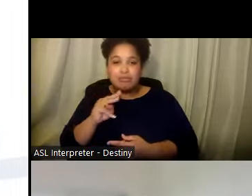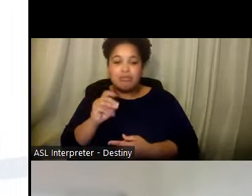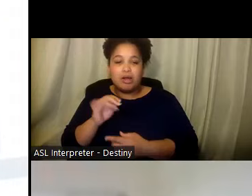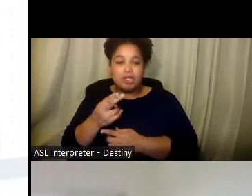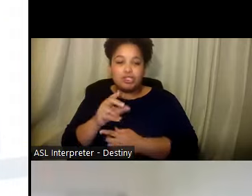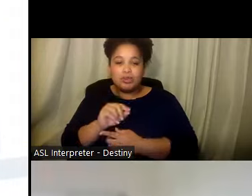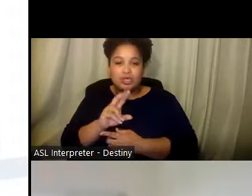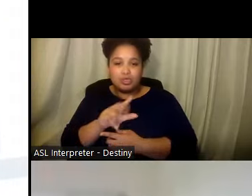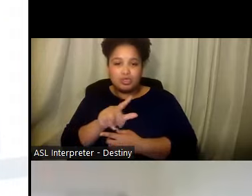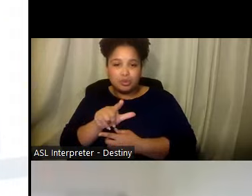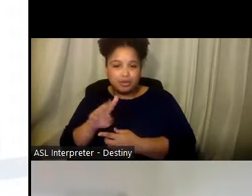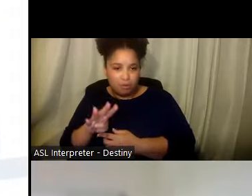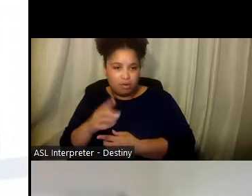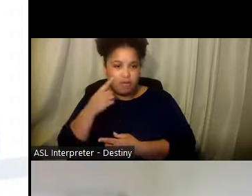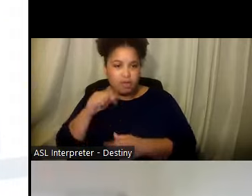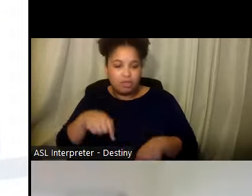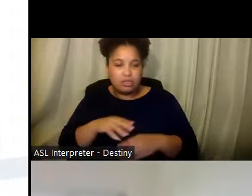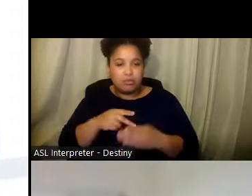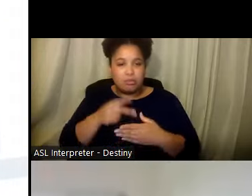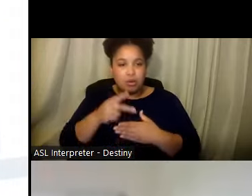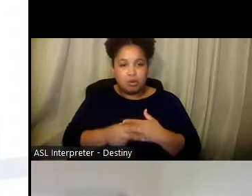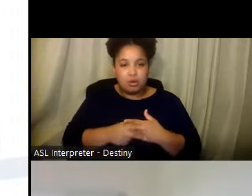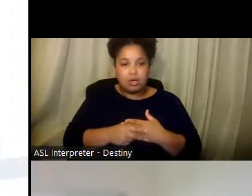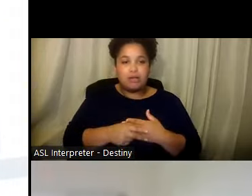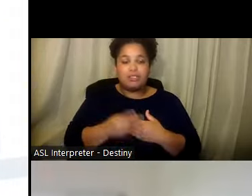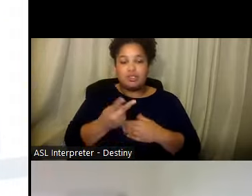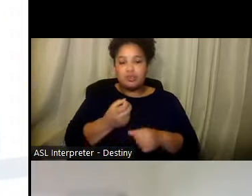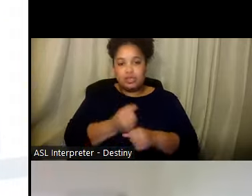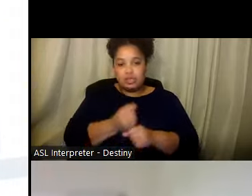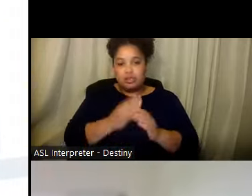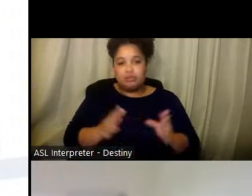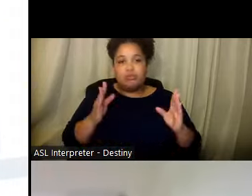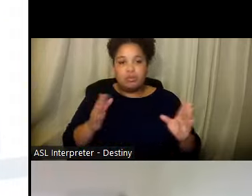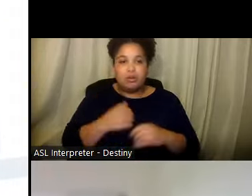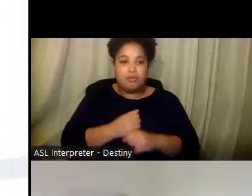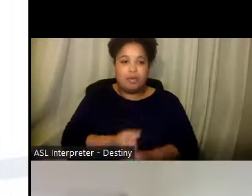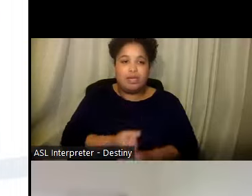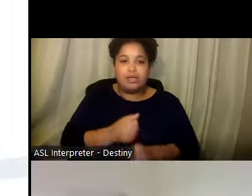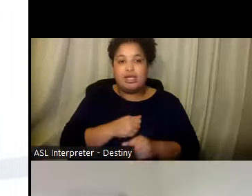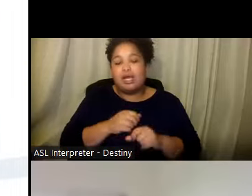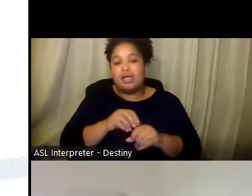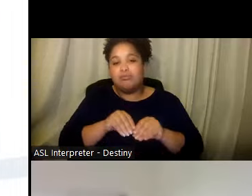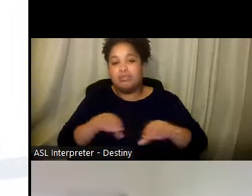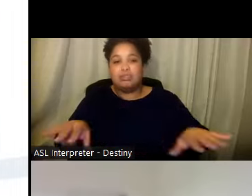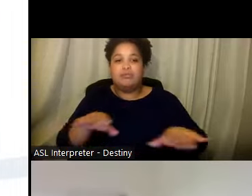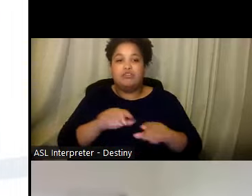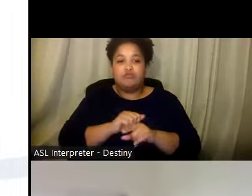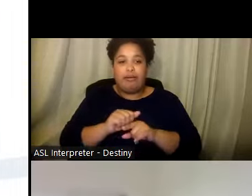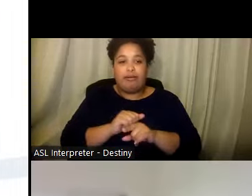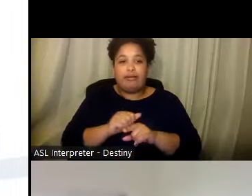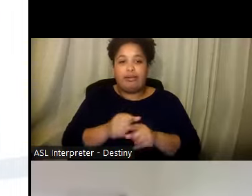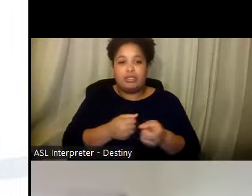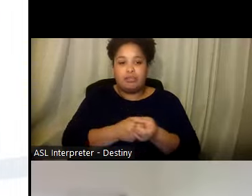for our program. Between these 2 years, we are creating and disseminating training, supporting primary care,